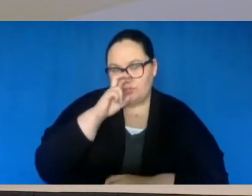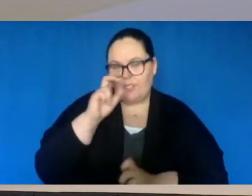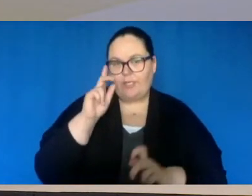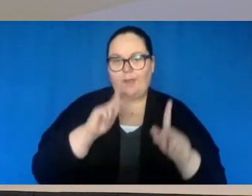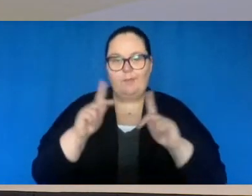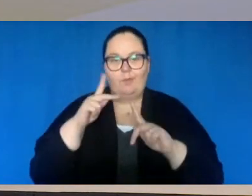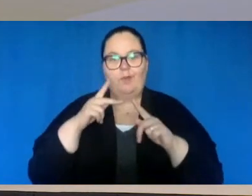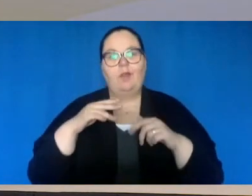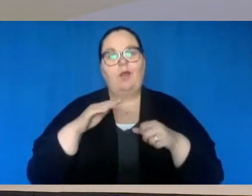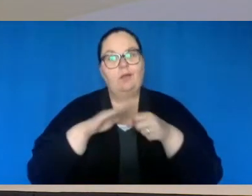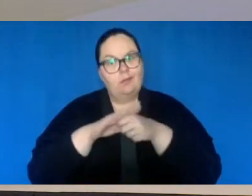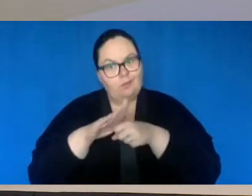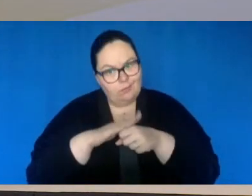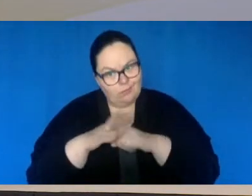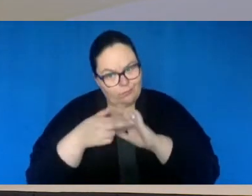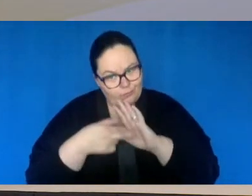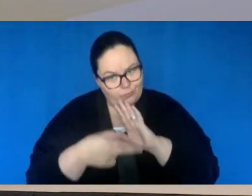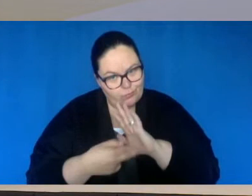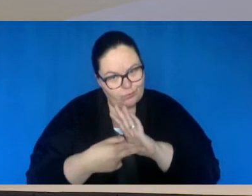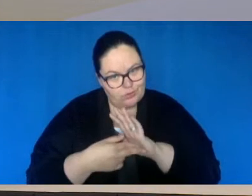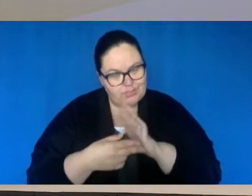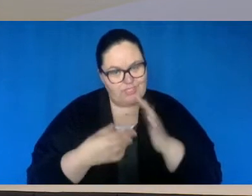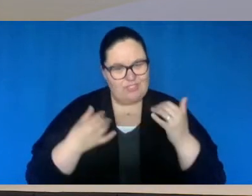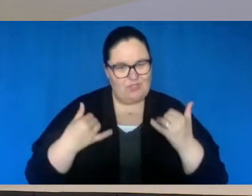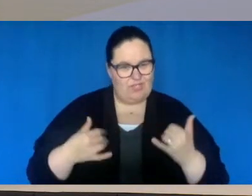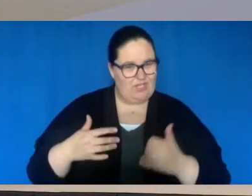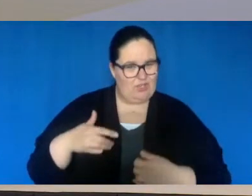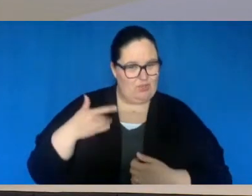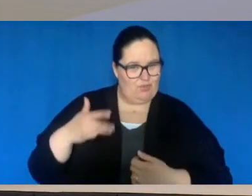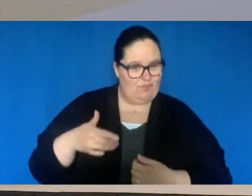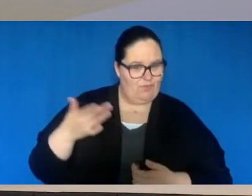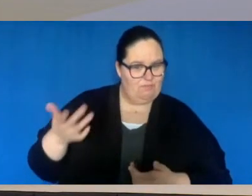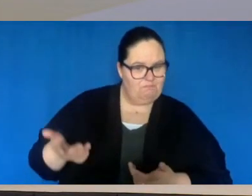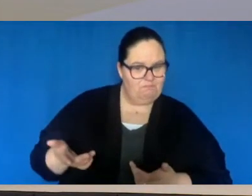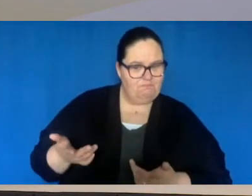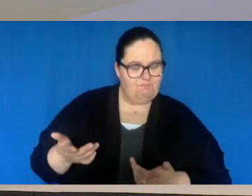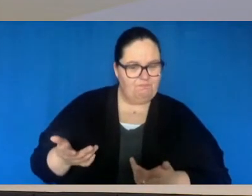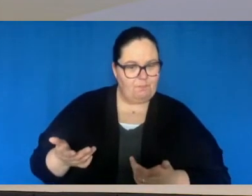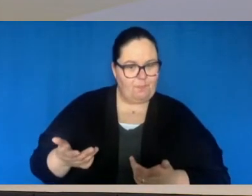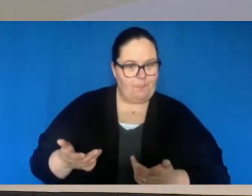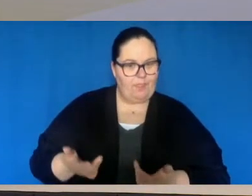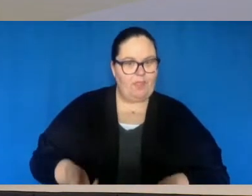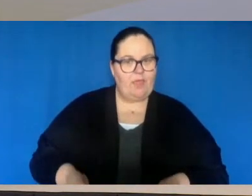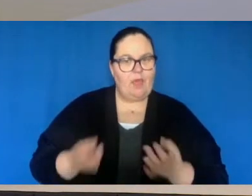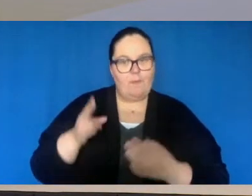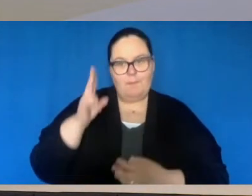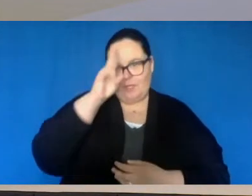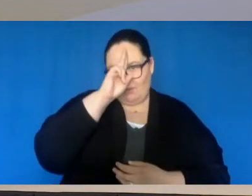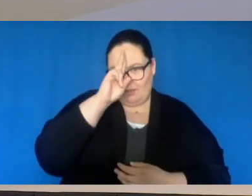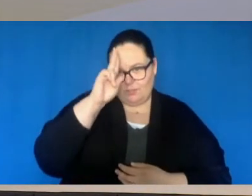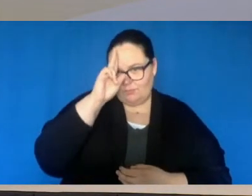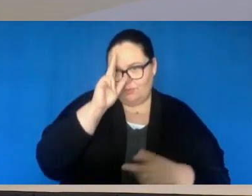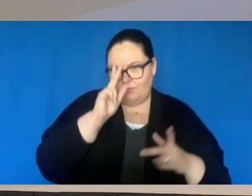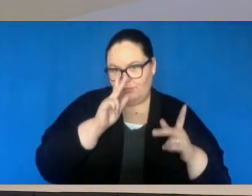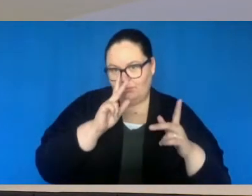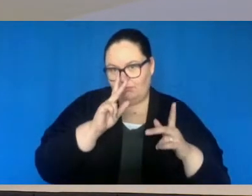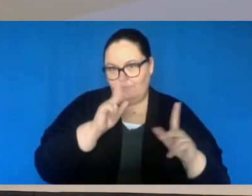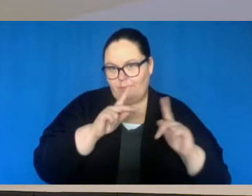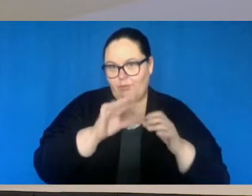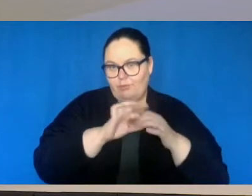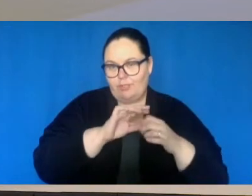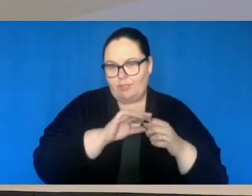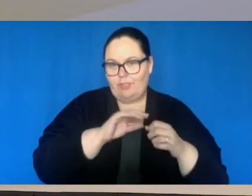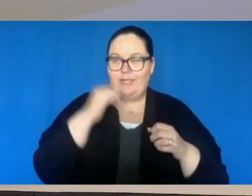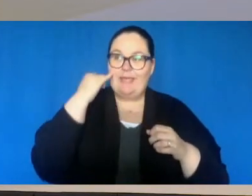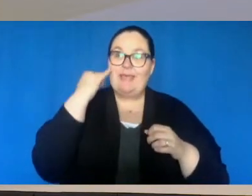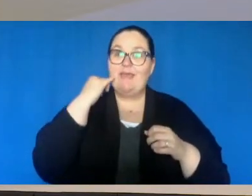wondering if it might be interesting to know at this point how many hospitalizations here on PEI would cause sort of